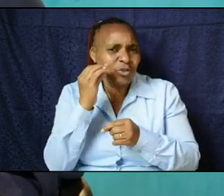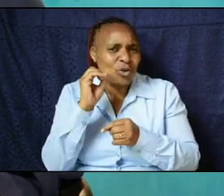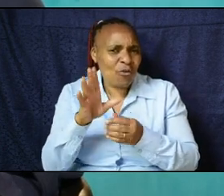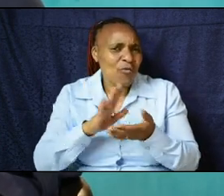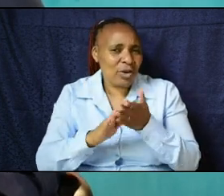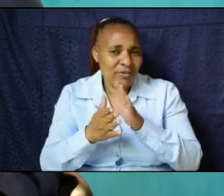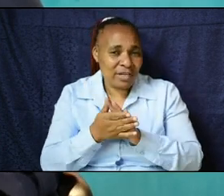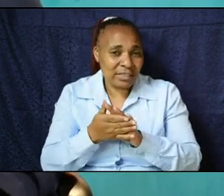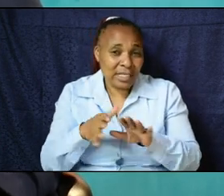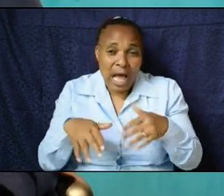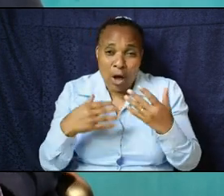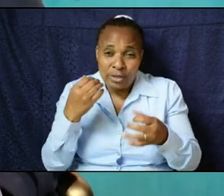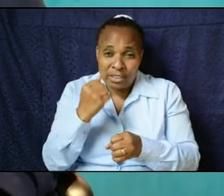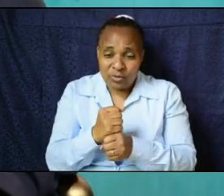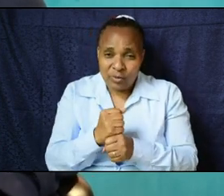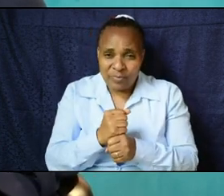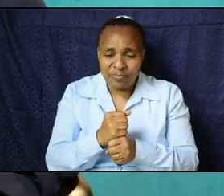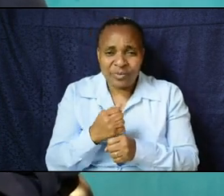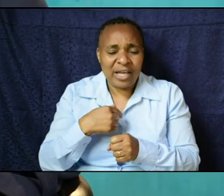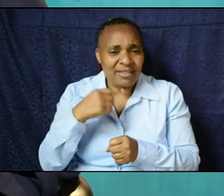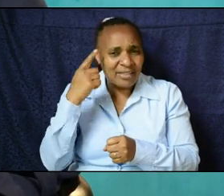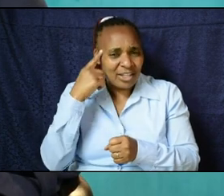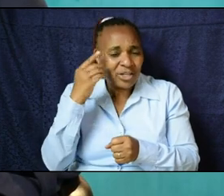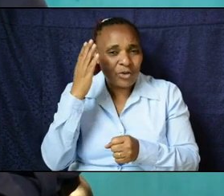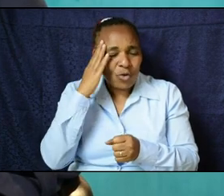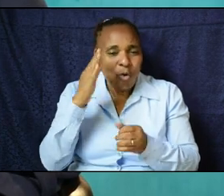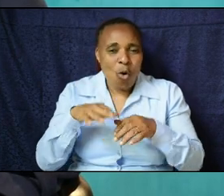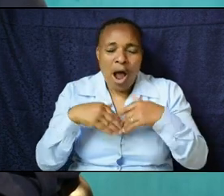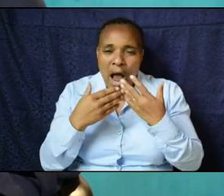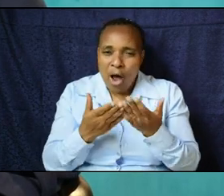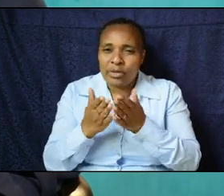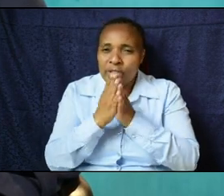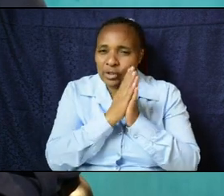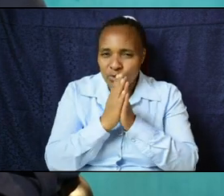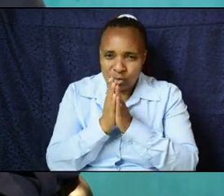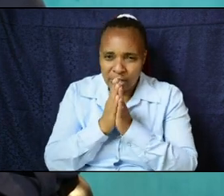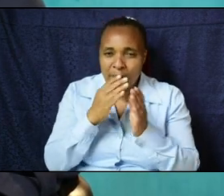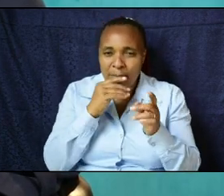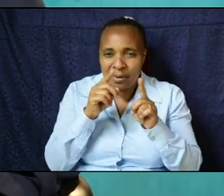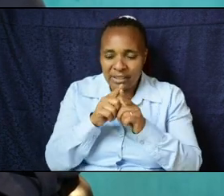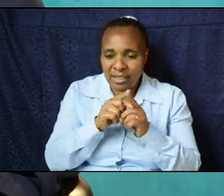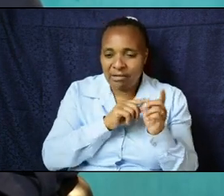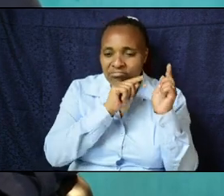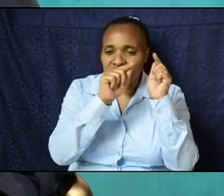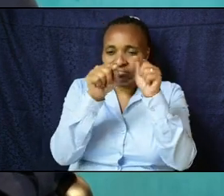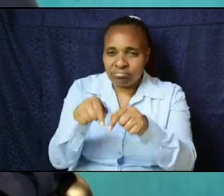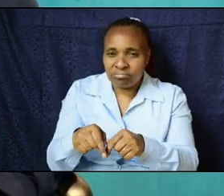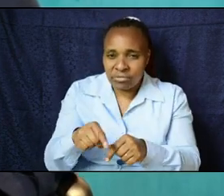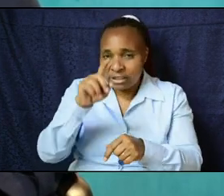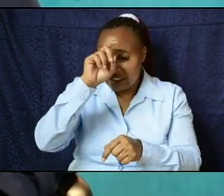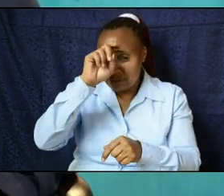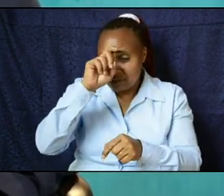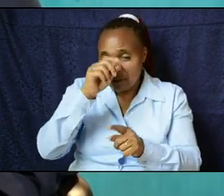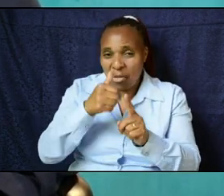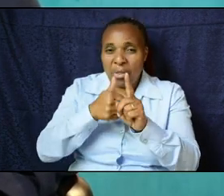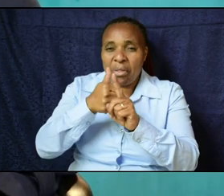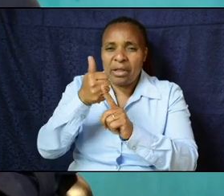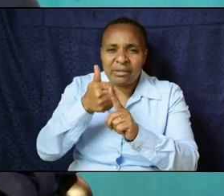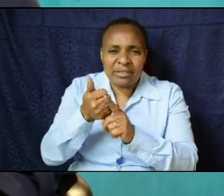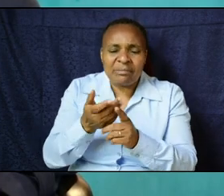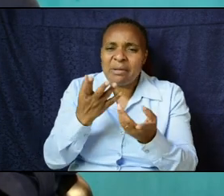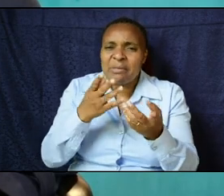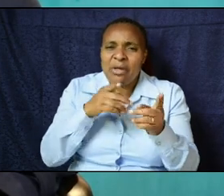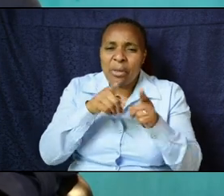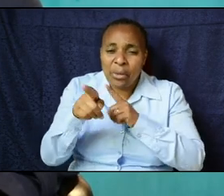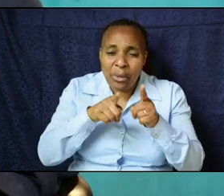do that? Well, I think we all know the story of how, when the brothers came to Egypt, he first accused them of being spies, then put the